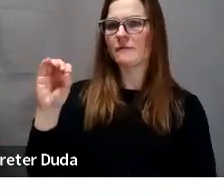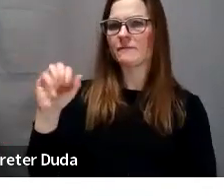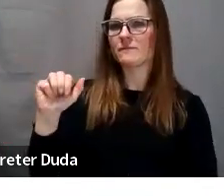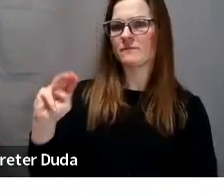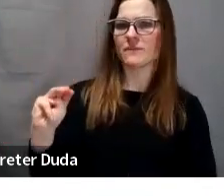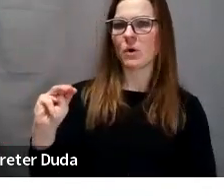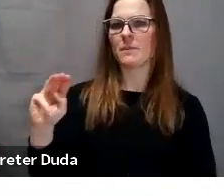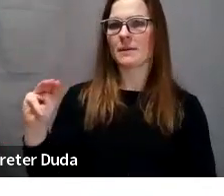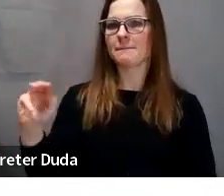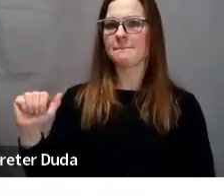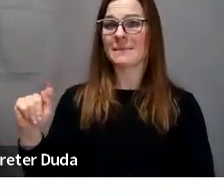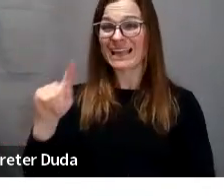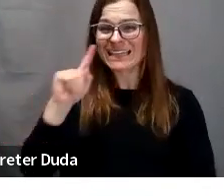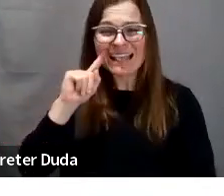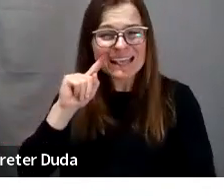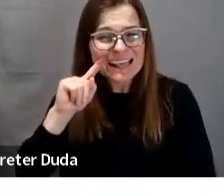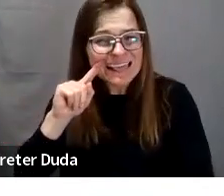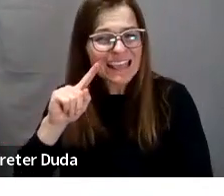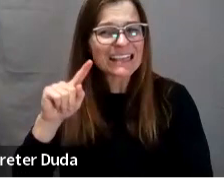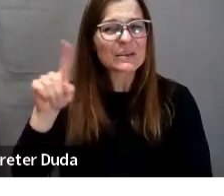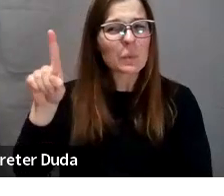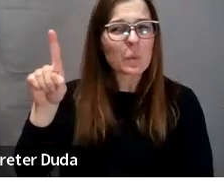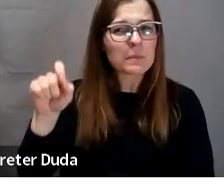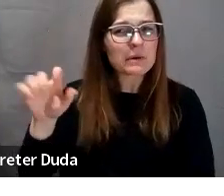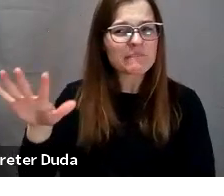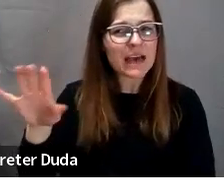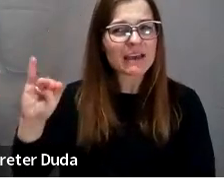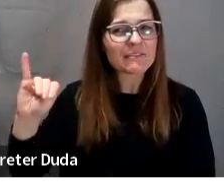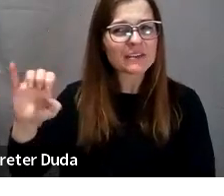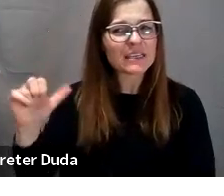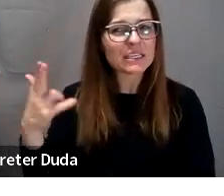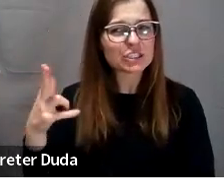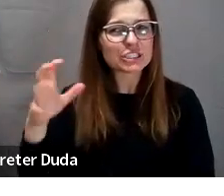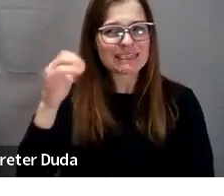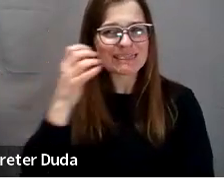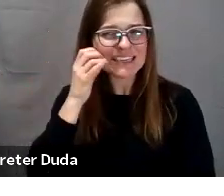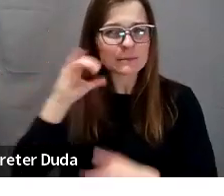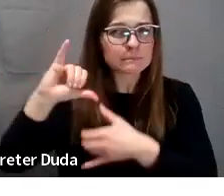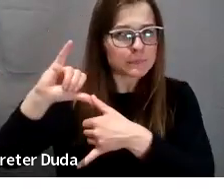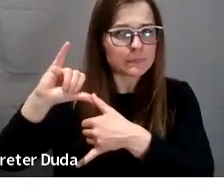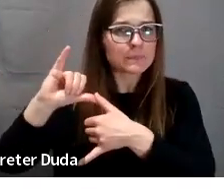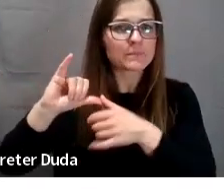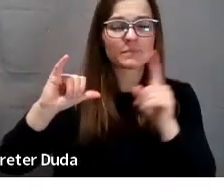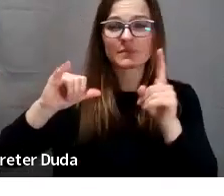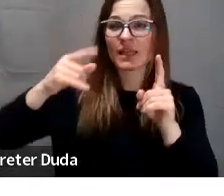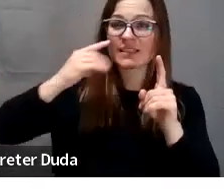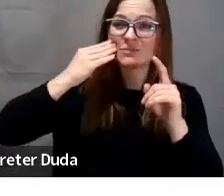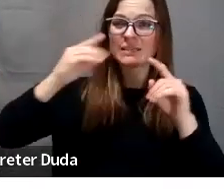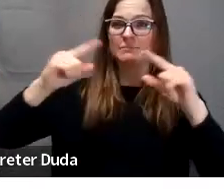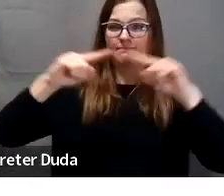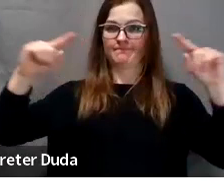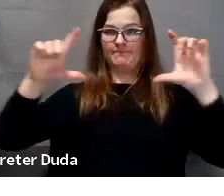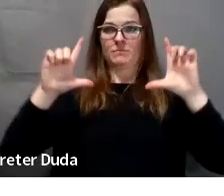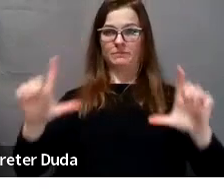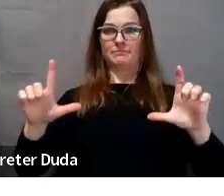like 1.5 inches thick. This has a handle on the top of it. It's kind of cut out so that it's